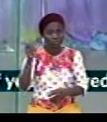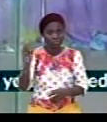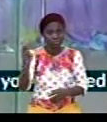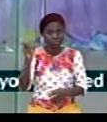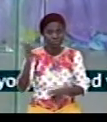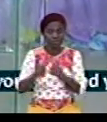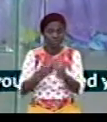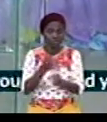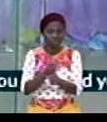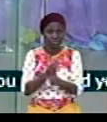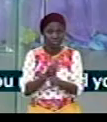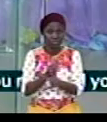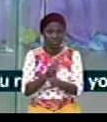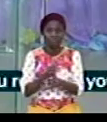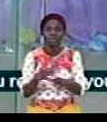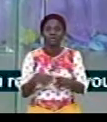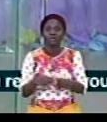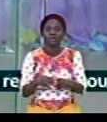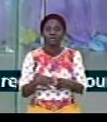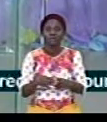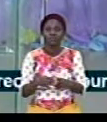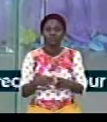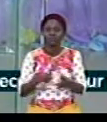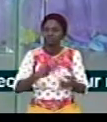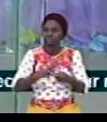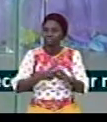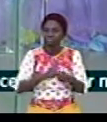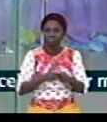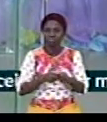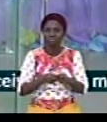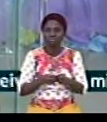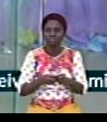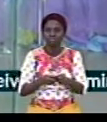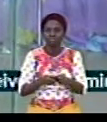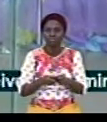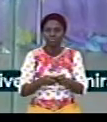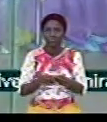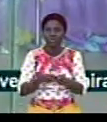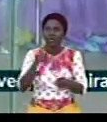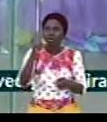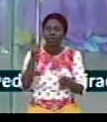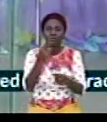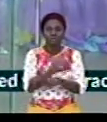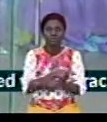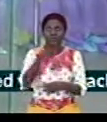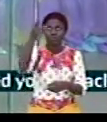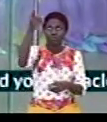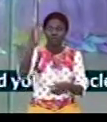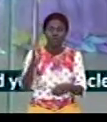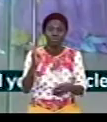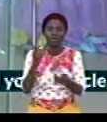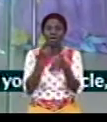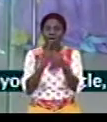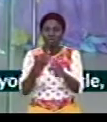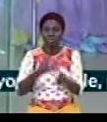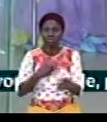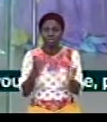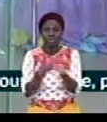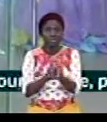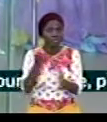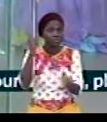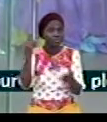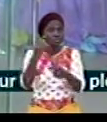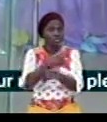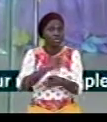another. But one day, God answered me. And that was the day I attended the